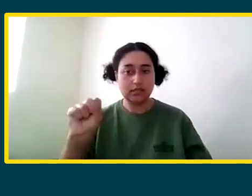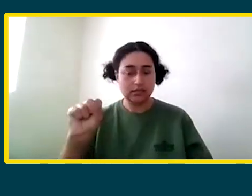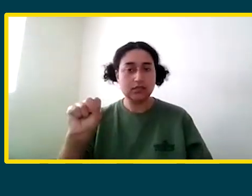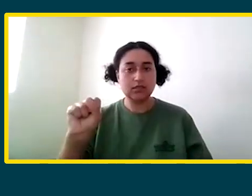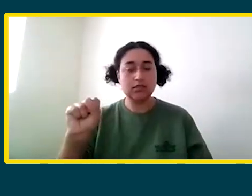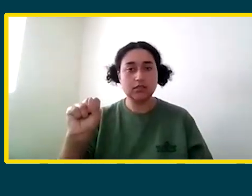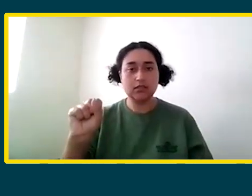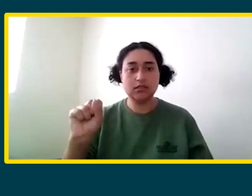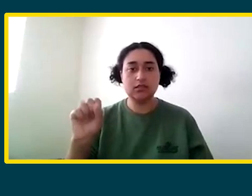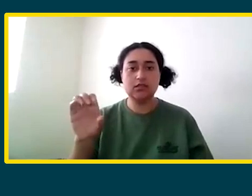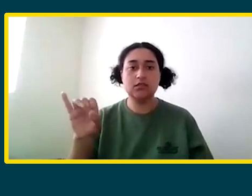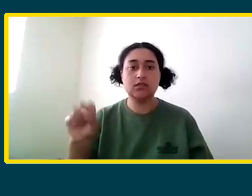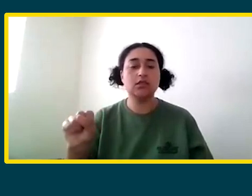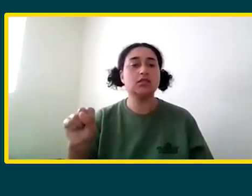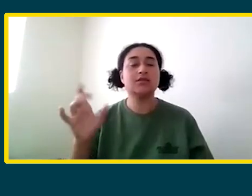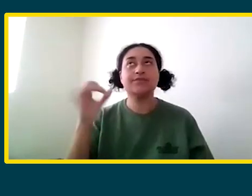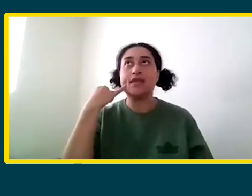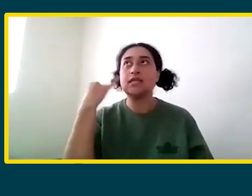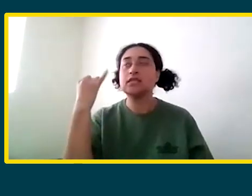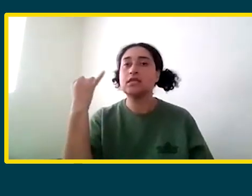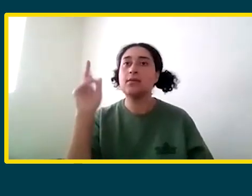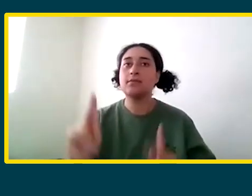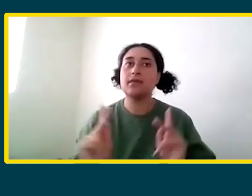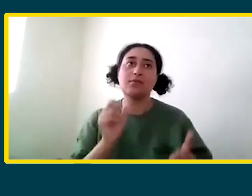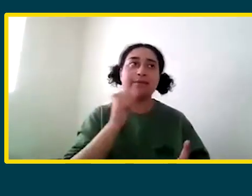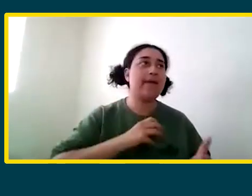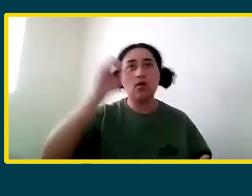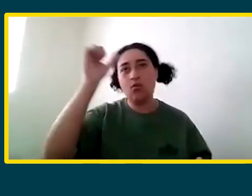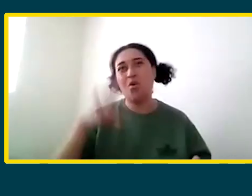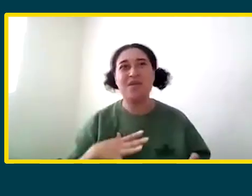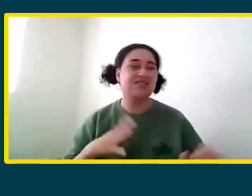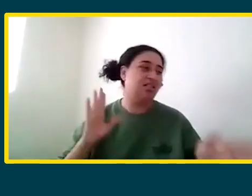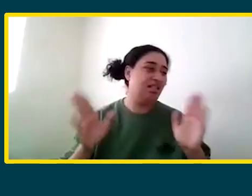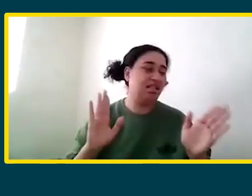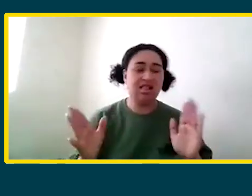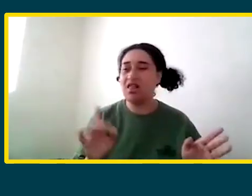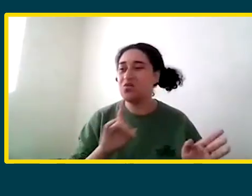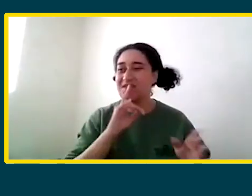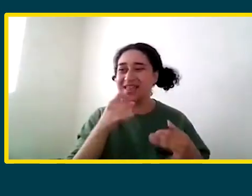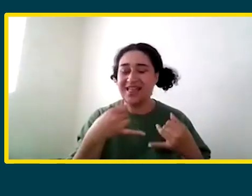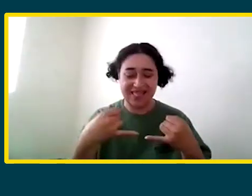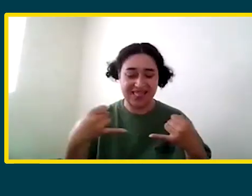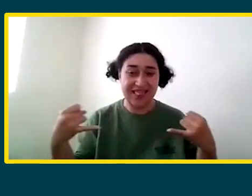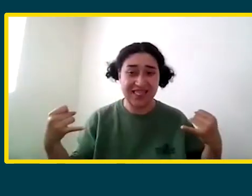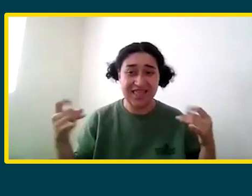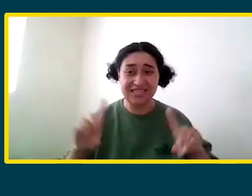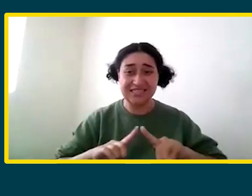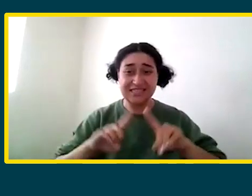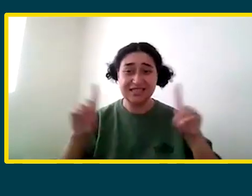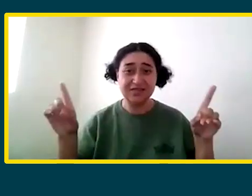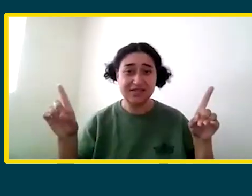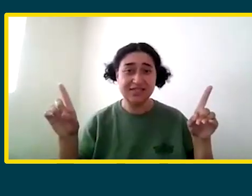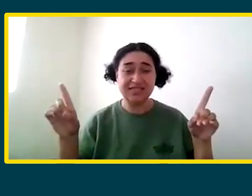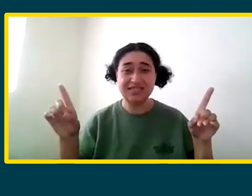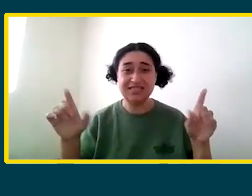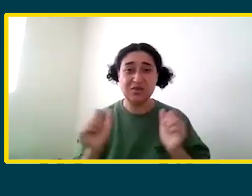the idea of people being man or woman or whatnot is such a thin line of the difference between of